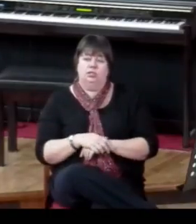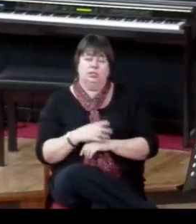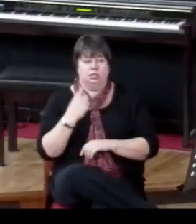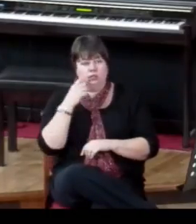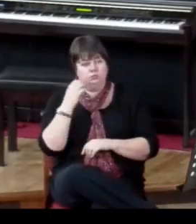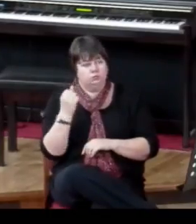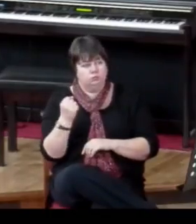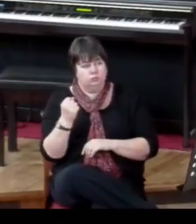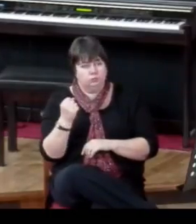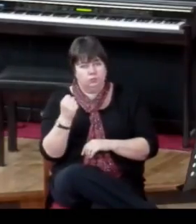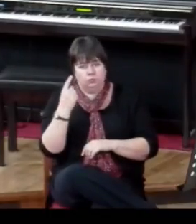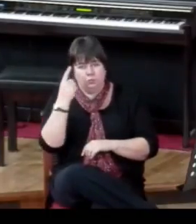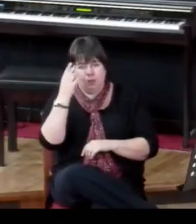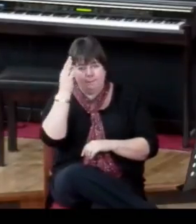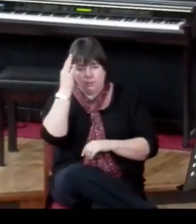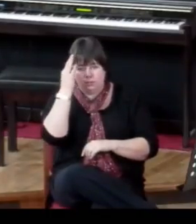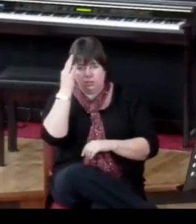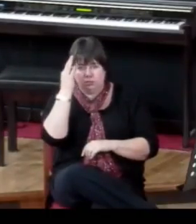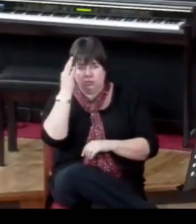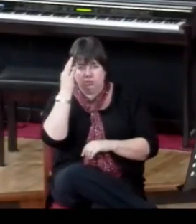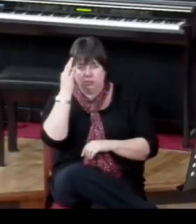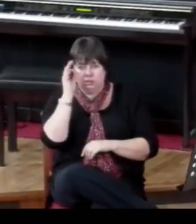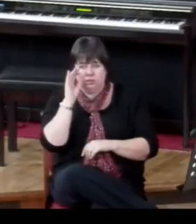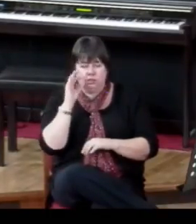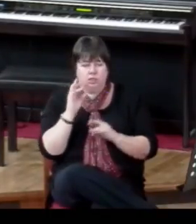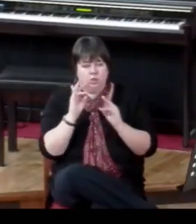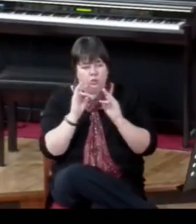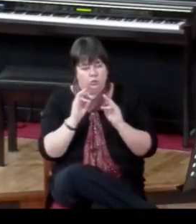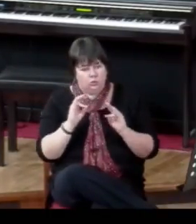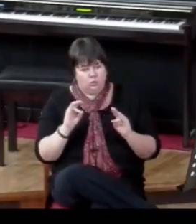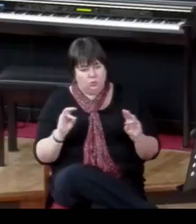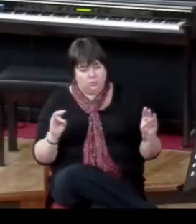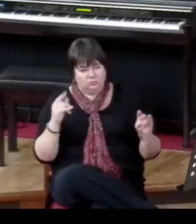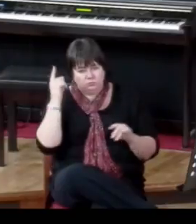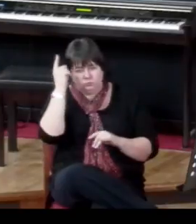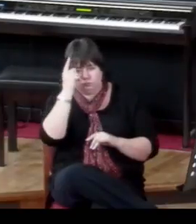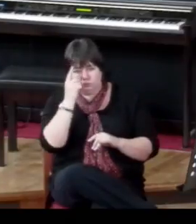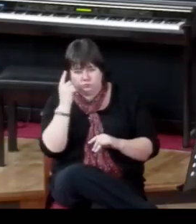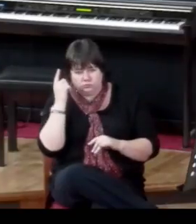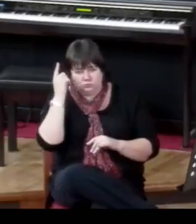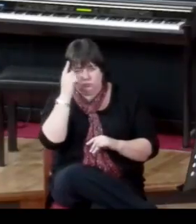for a moment, just quietly, and we'll share in the prayer.